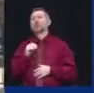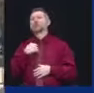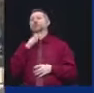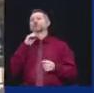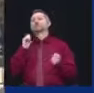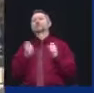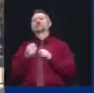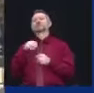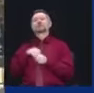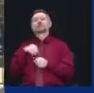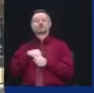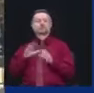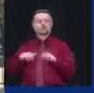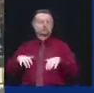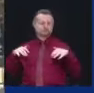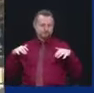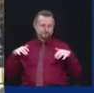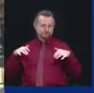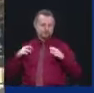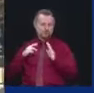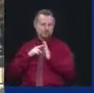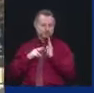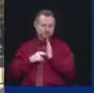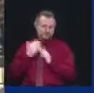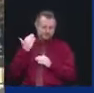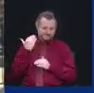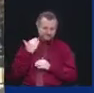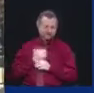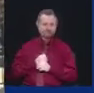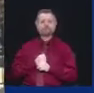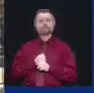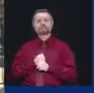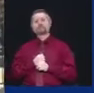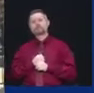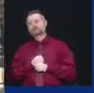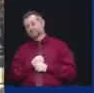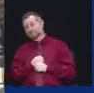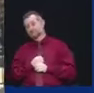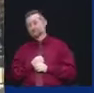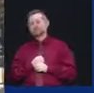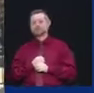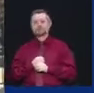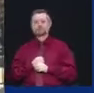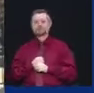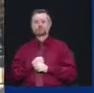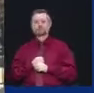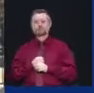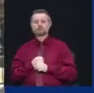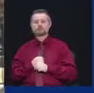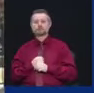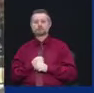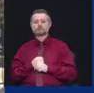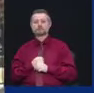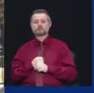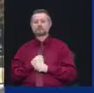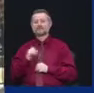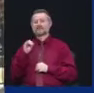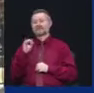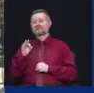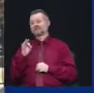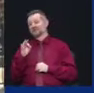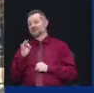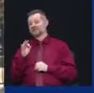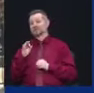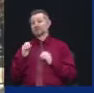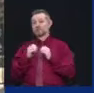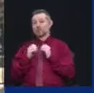stadium rules recently. And look, if we keep, or just changed additional rules, more reopening